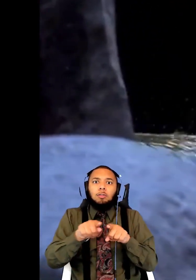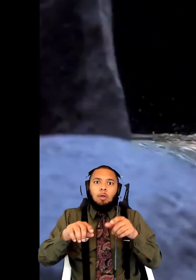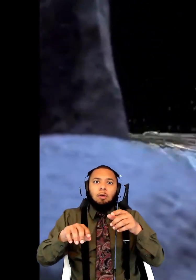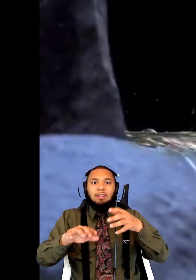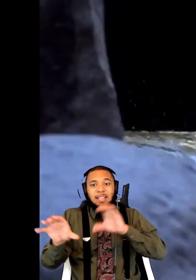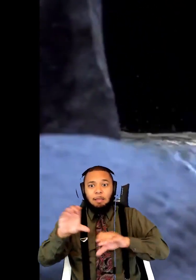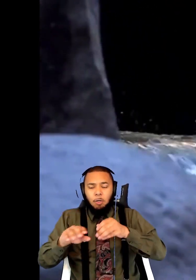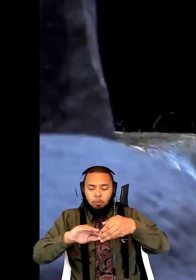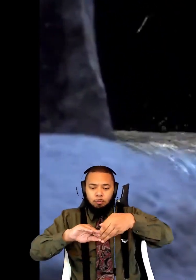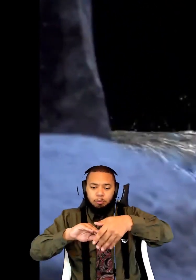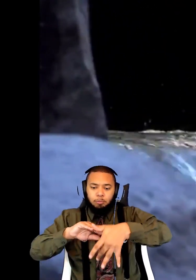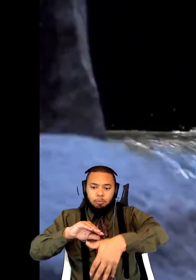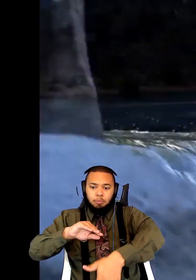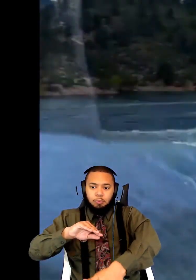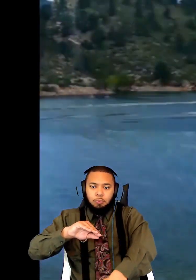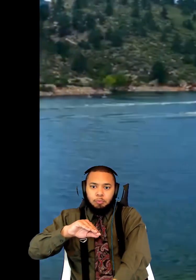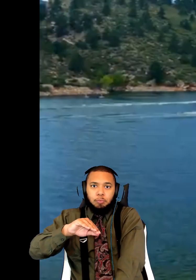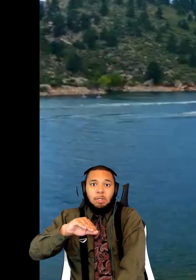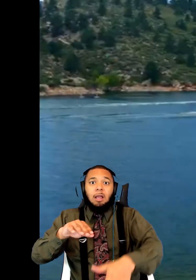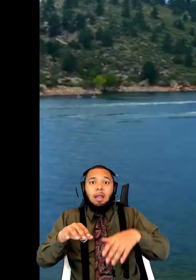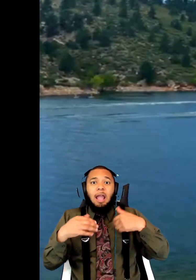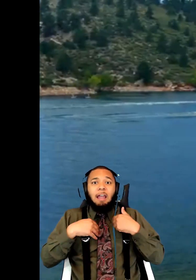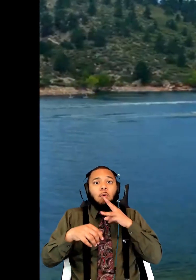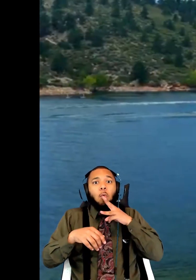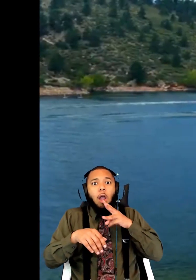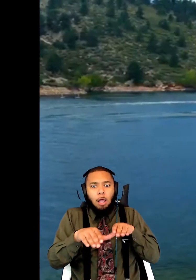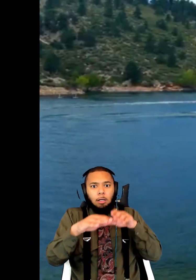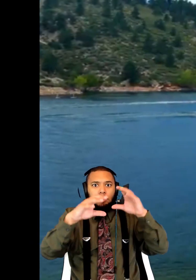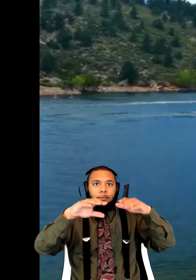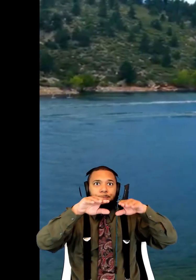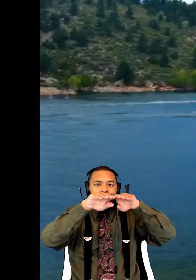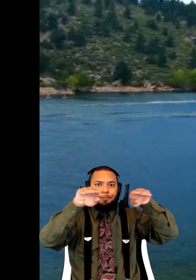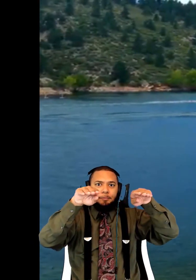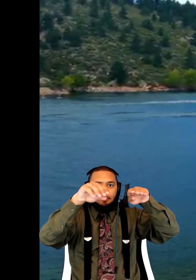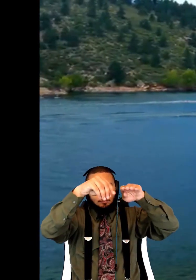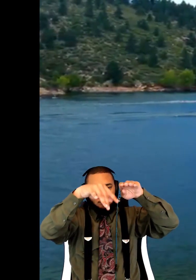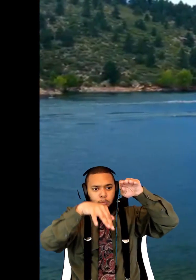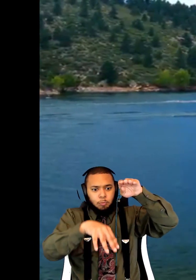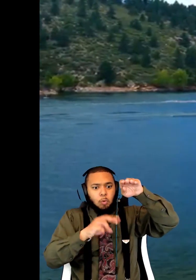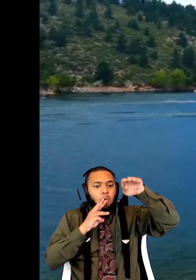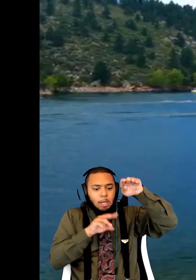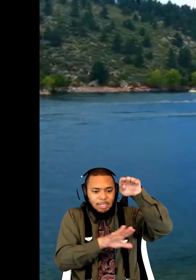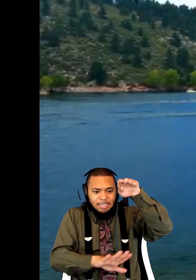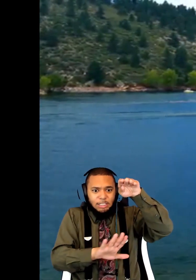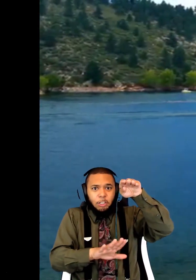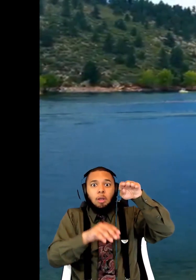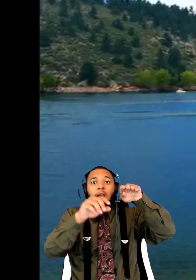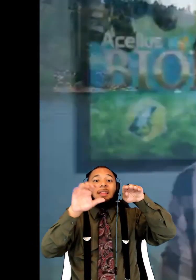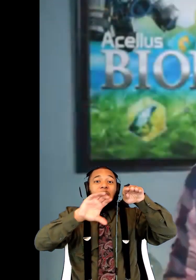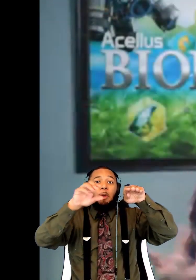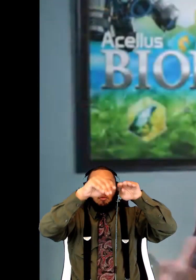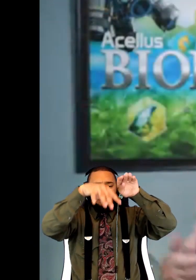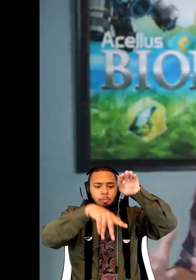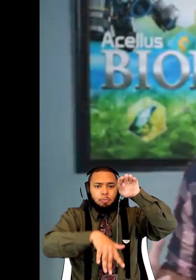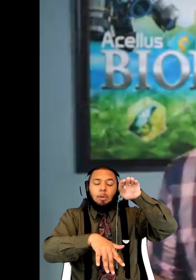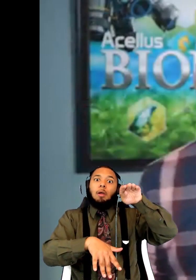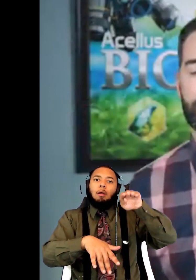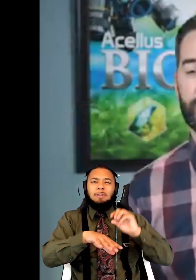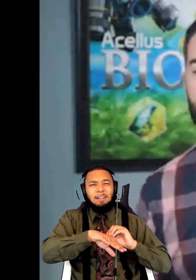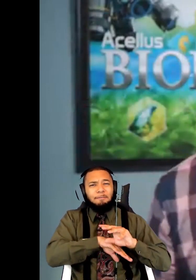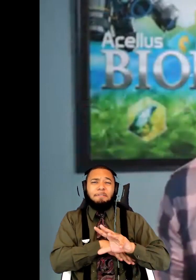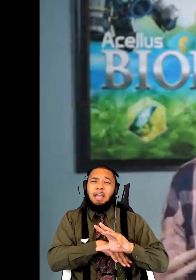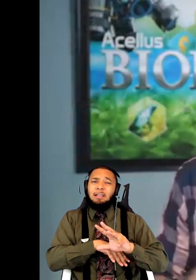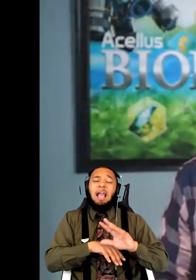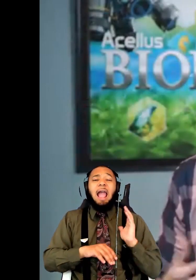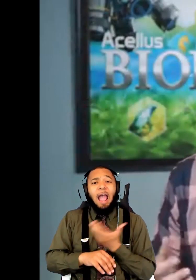Because we've got aquifers and things like that and reservoirs in the ground. So if our soil is being polluted, then that means our groundwater supply is being polluted. So very